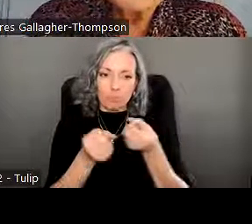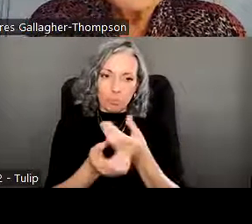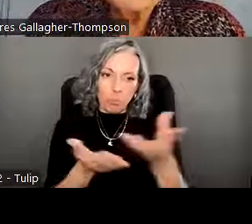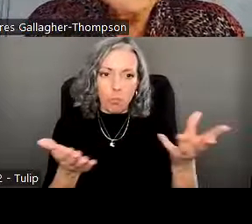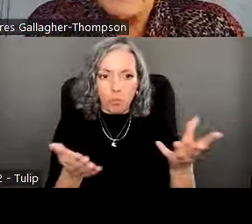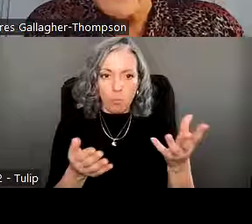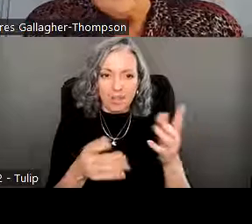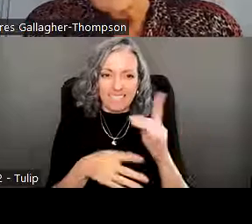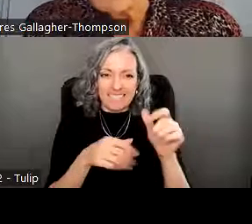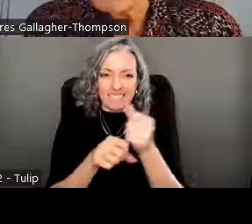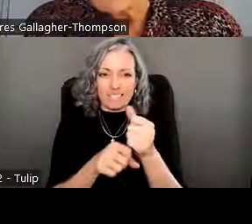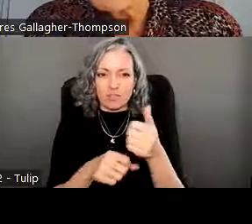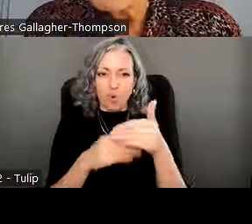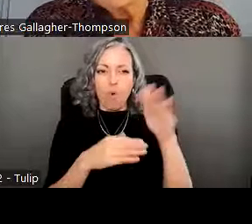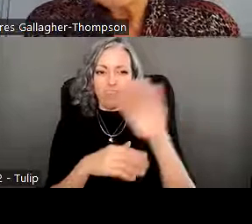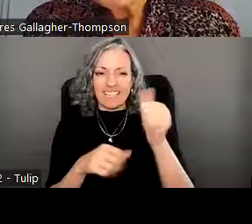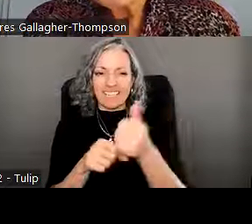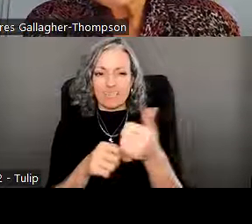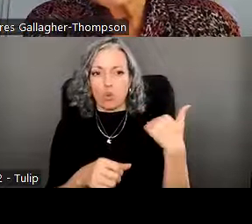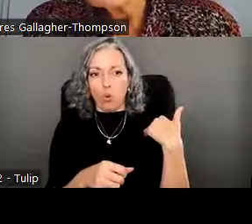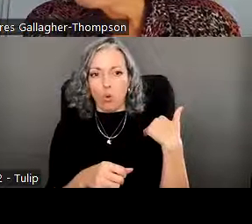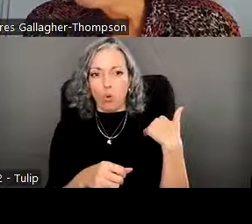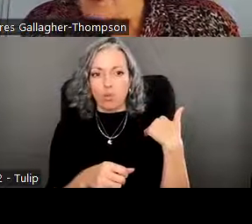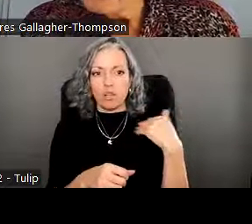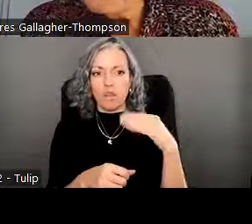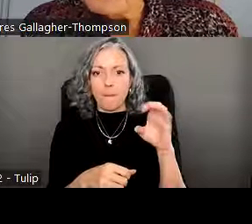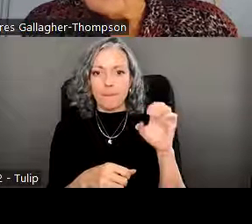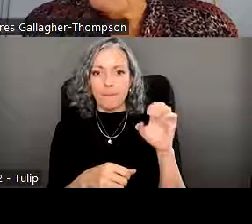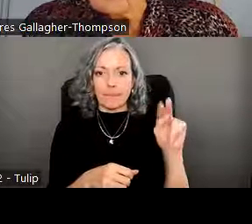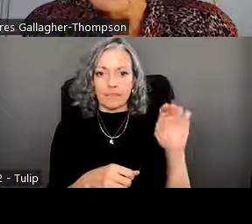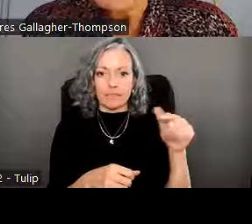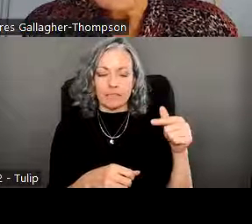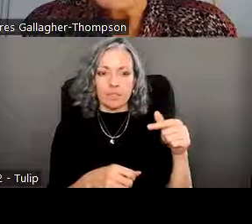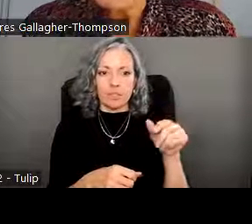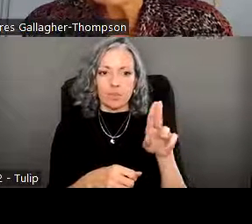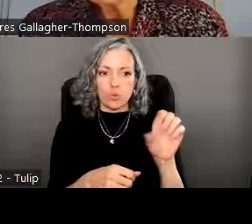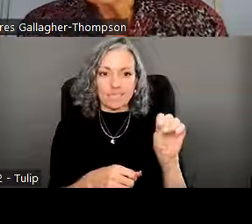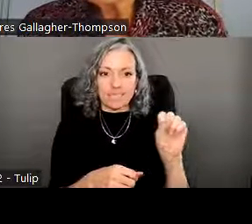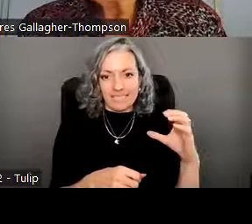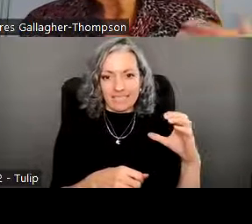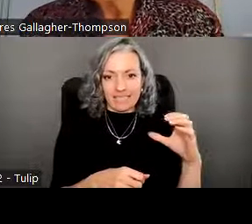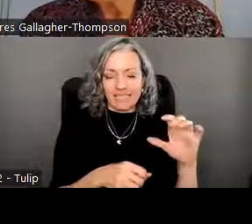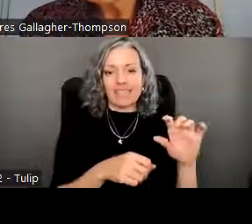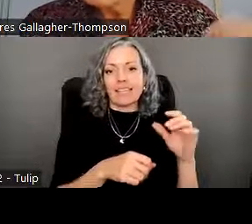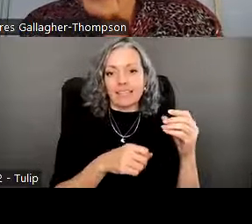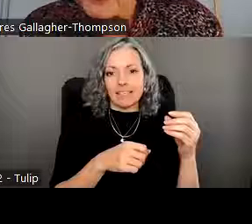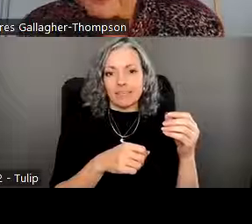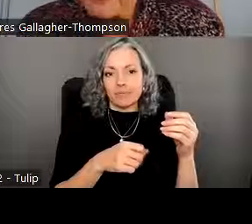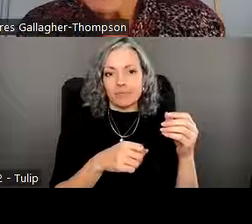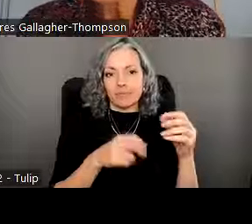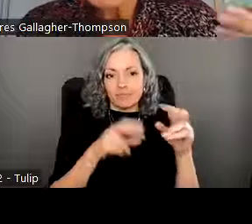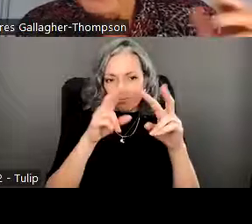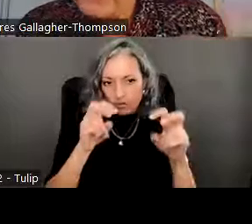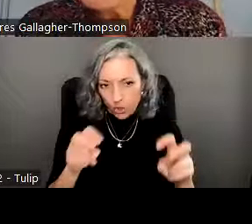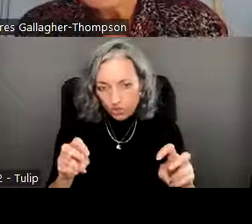and Phil Saye at USC. The model is still very relevant today, not only for diverse